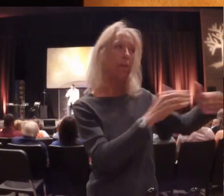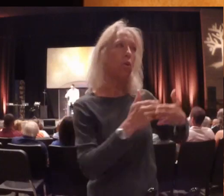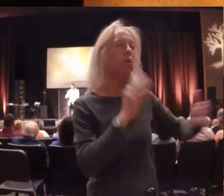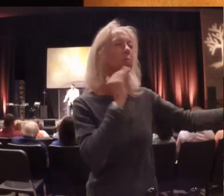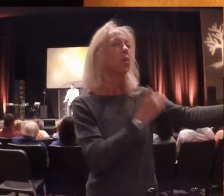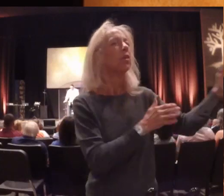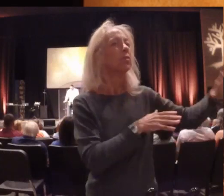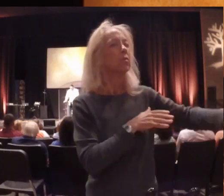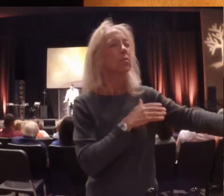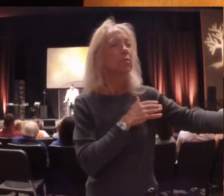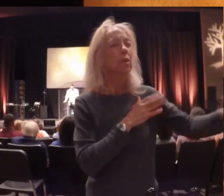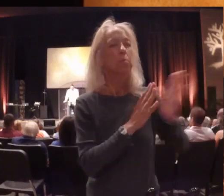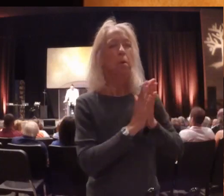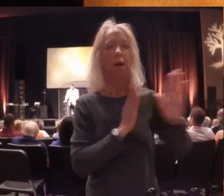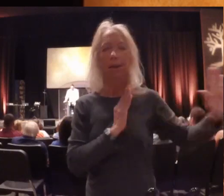And